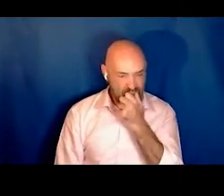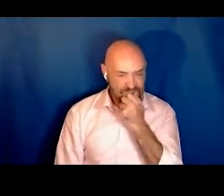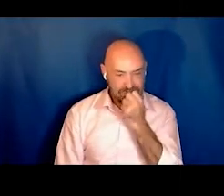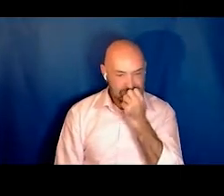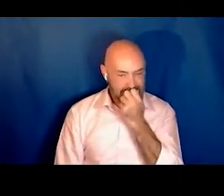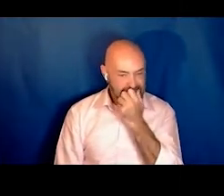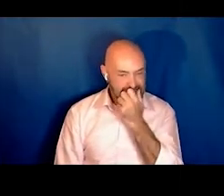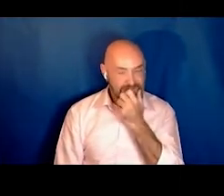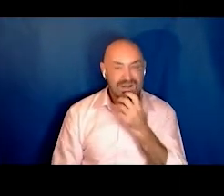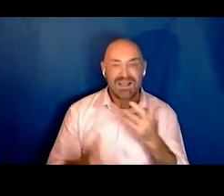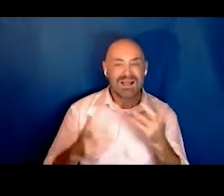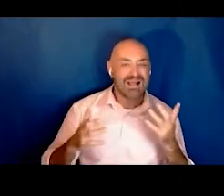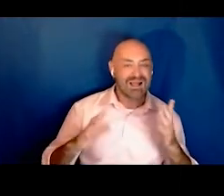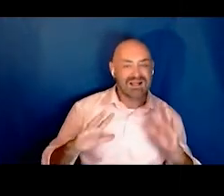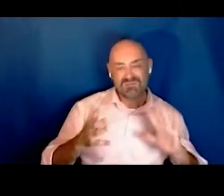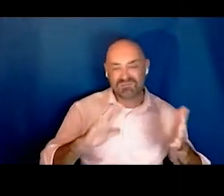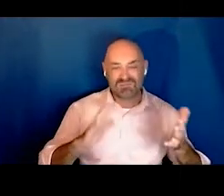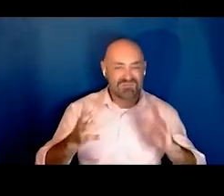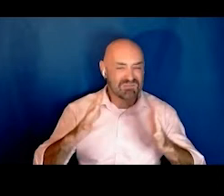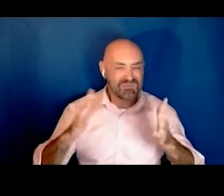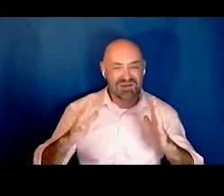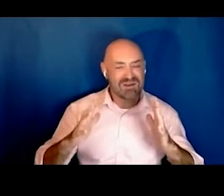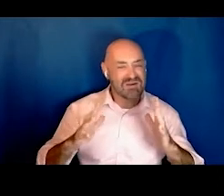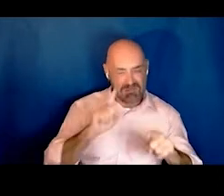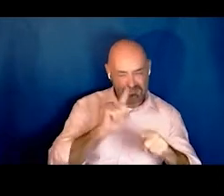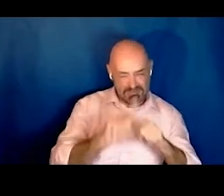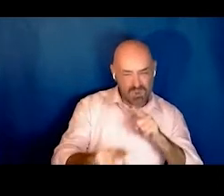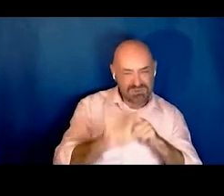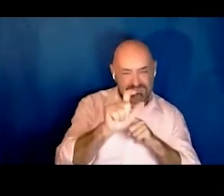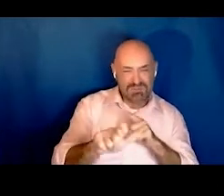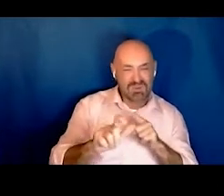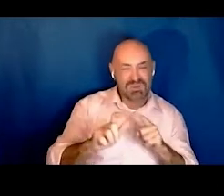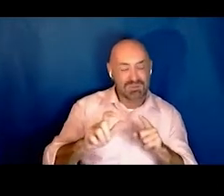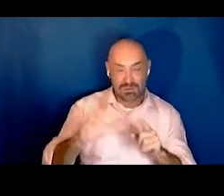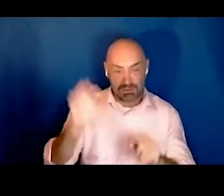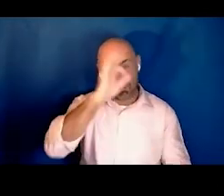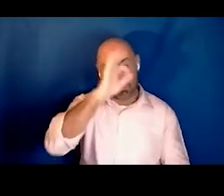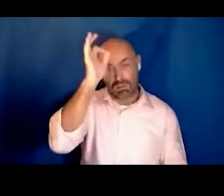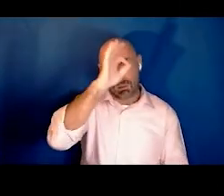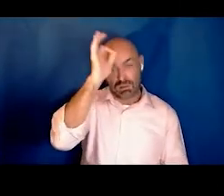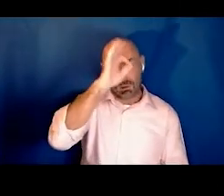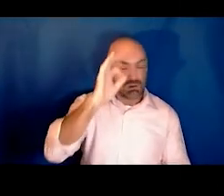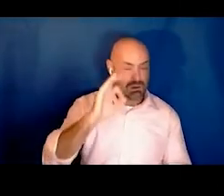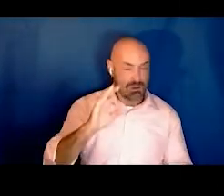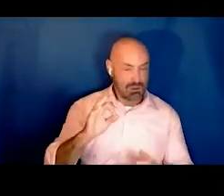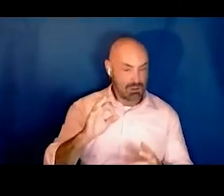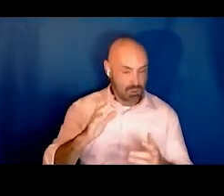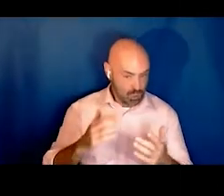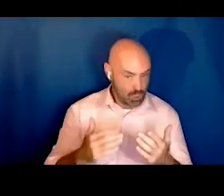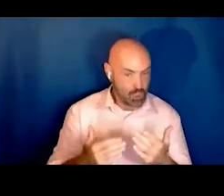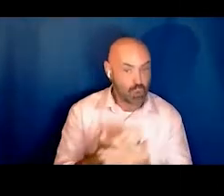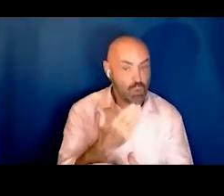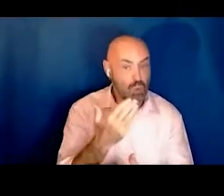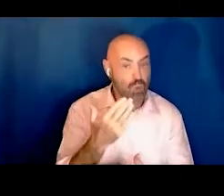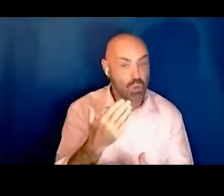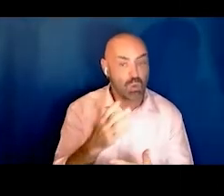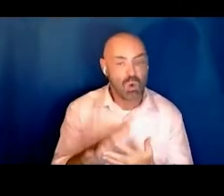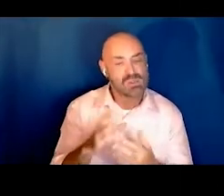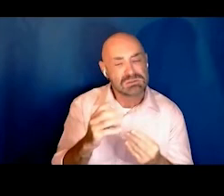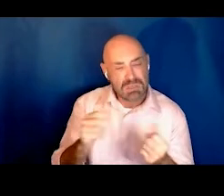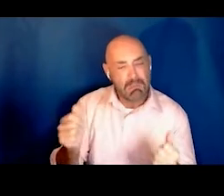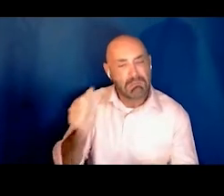Okay, so at the moment we're seeing that most people are either completely new to the topic or have some small level of